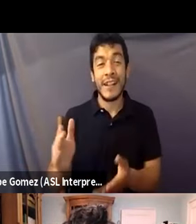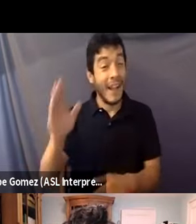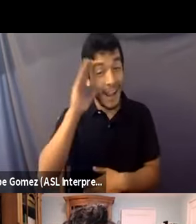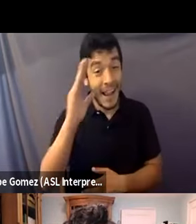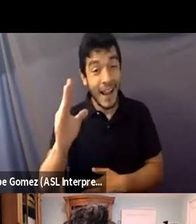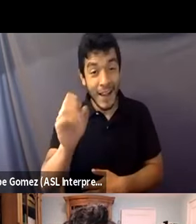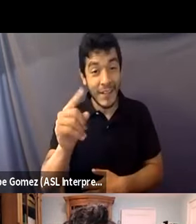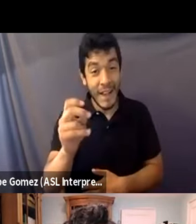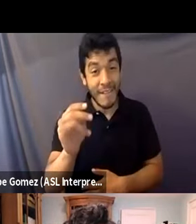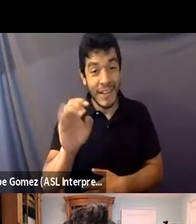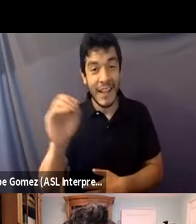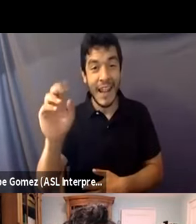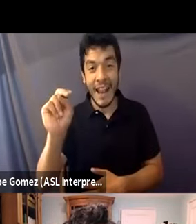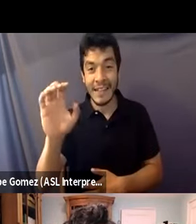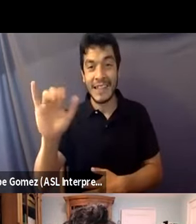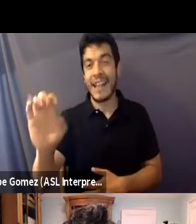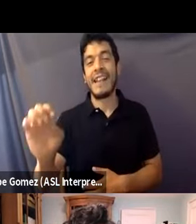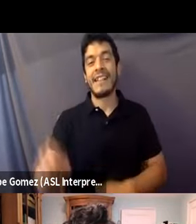Nse.